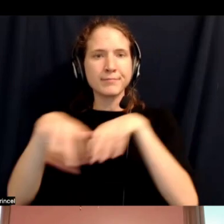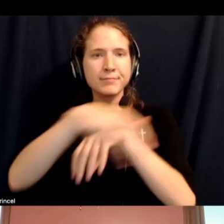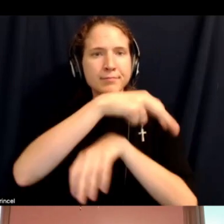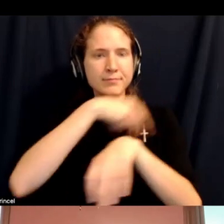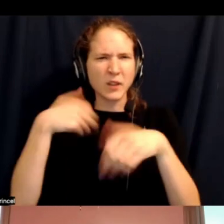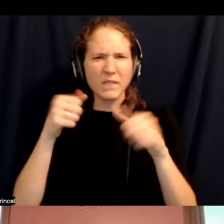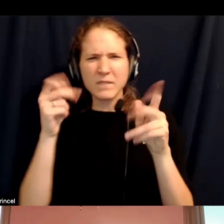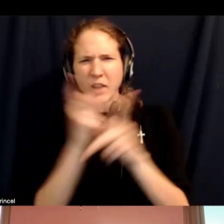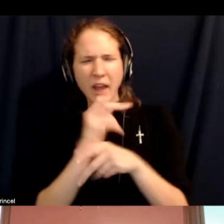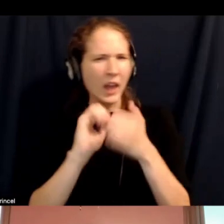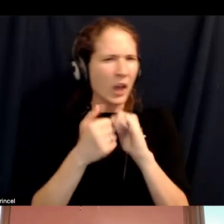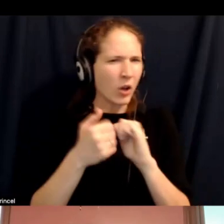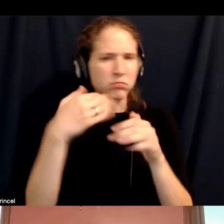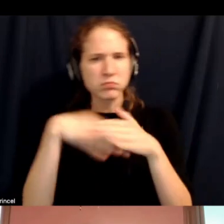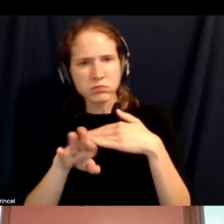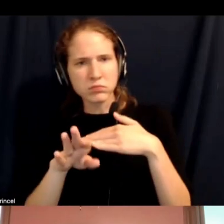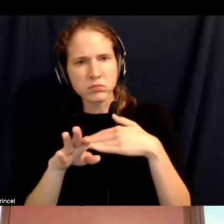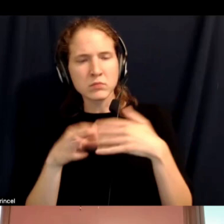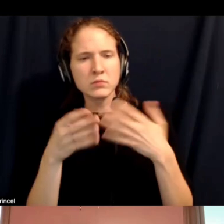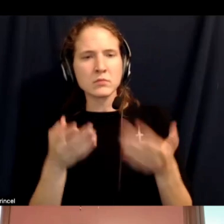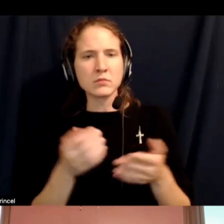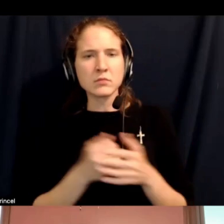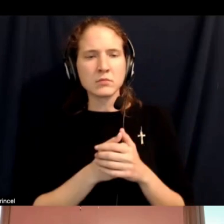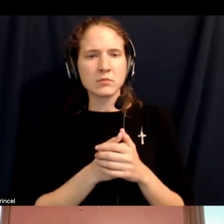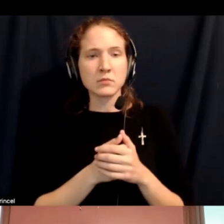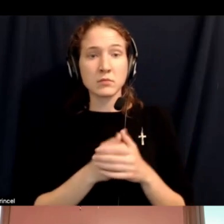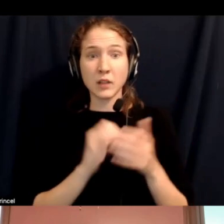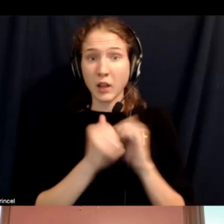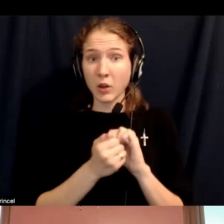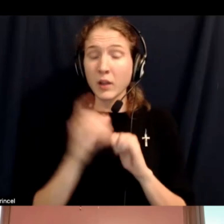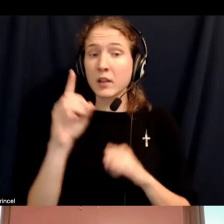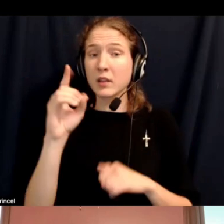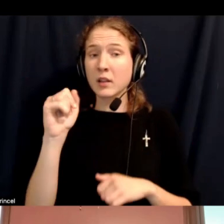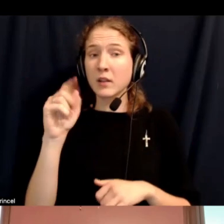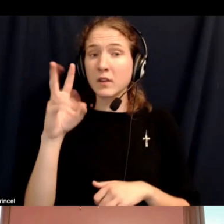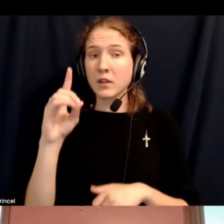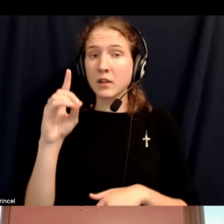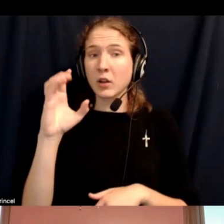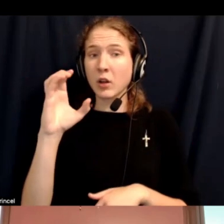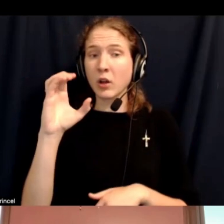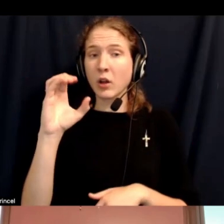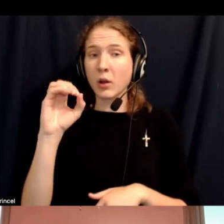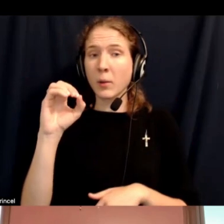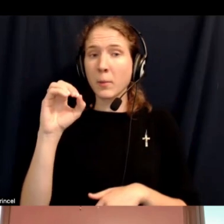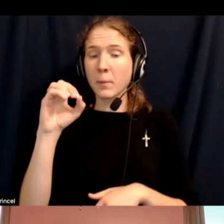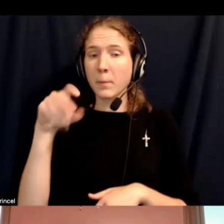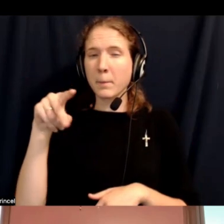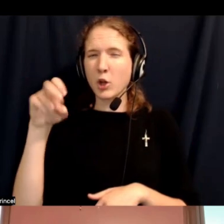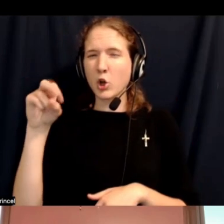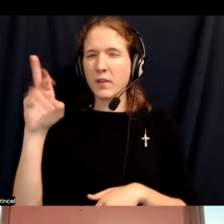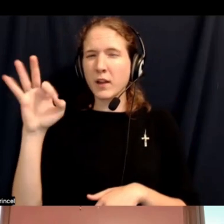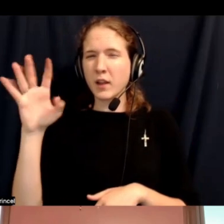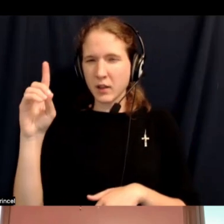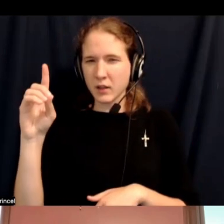want to get into? And it was through David Copperfield. It was through Dickens's novel. So that's a very different